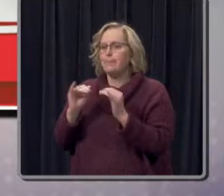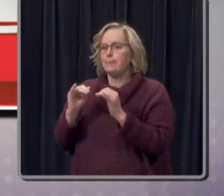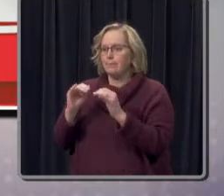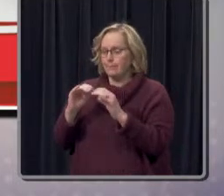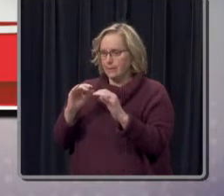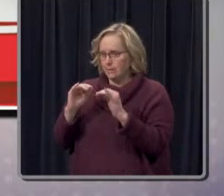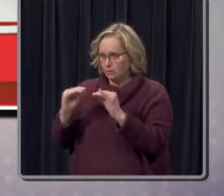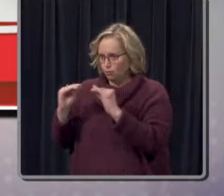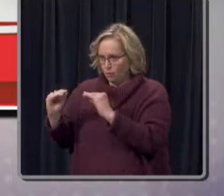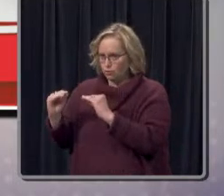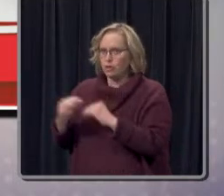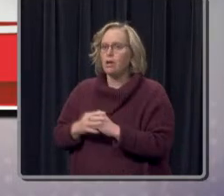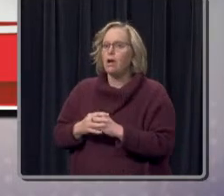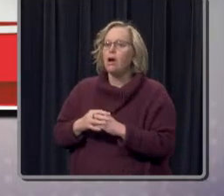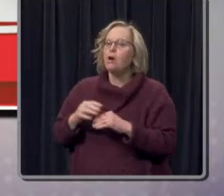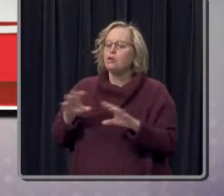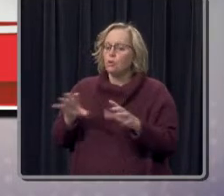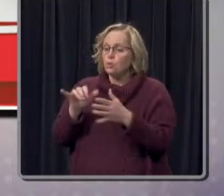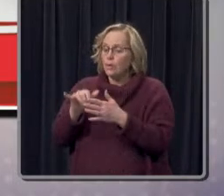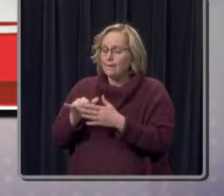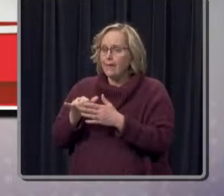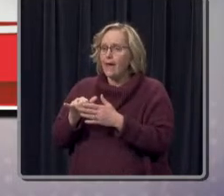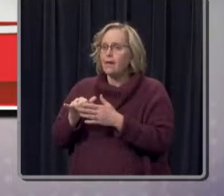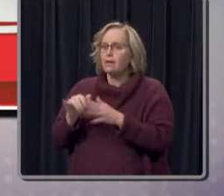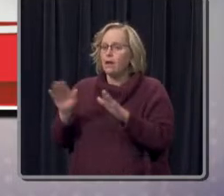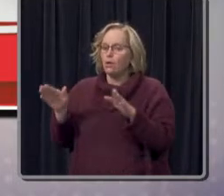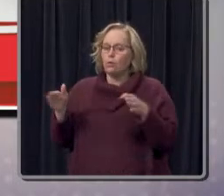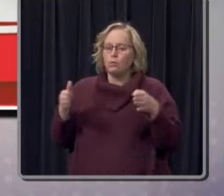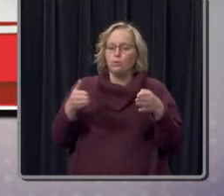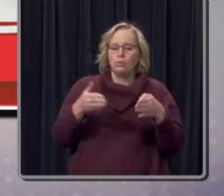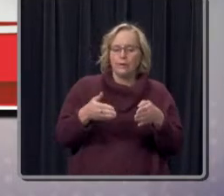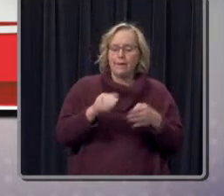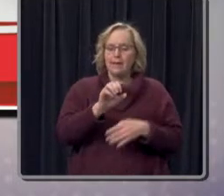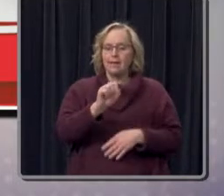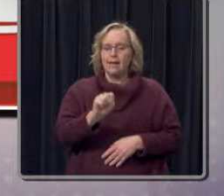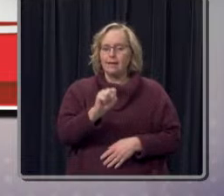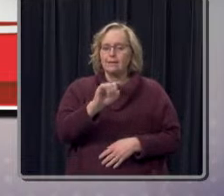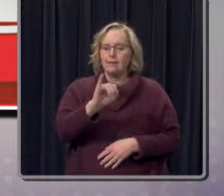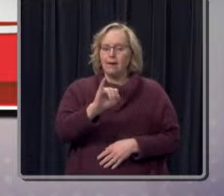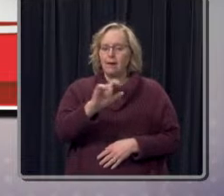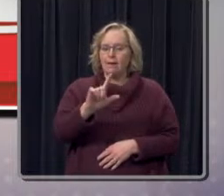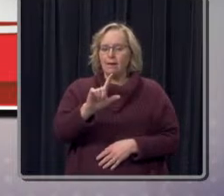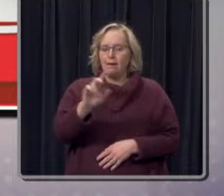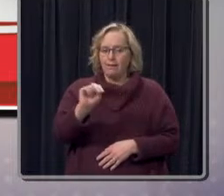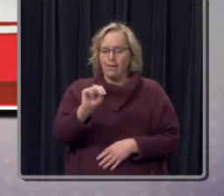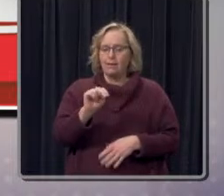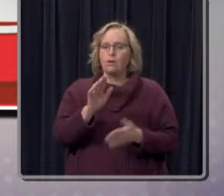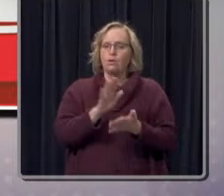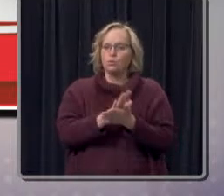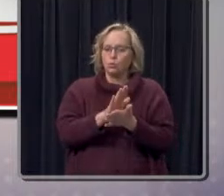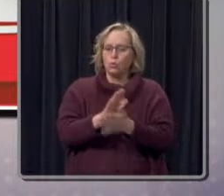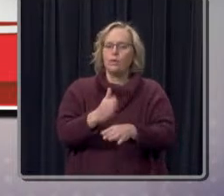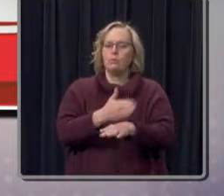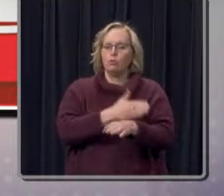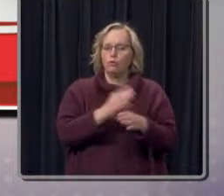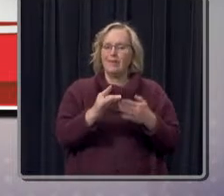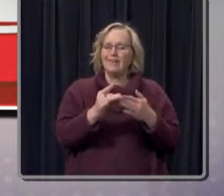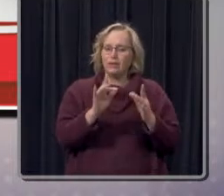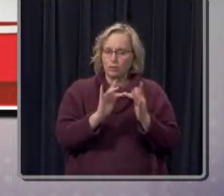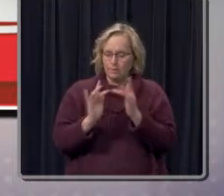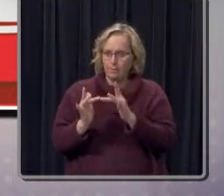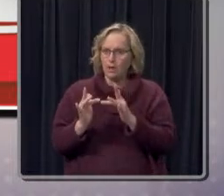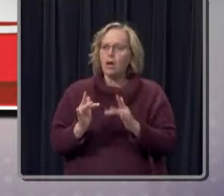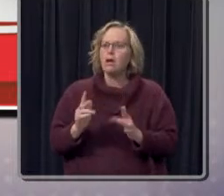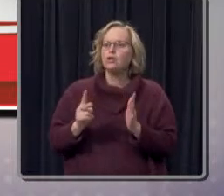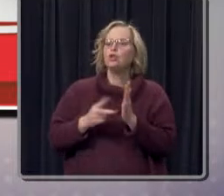that, first turning towards that School Improvement Leadership Network that we call SILM, that is a meeting that we have twice a year, and we ask